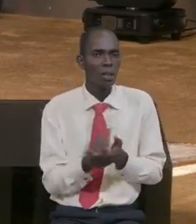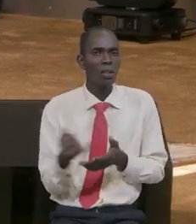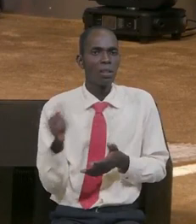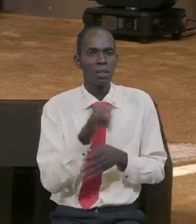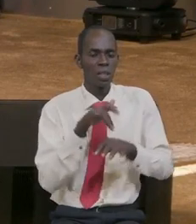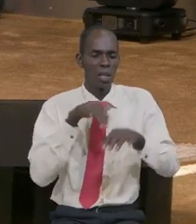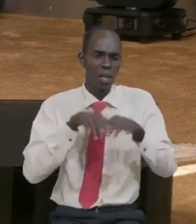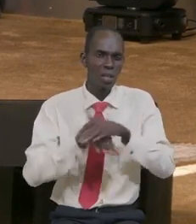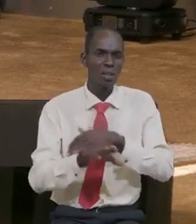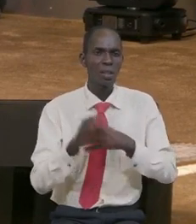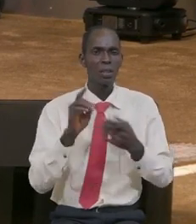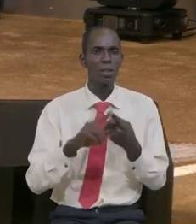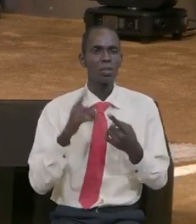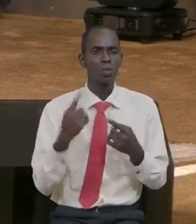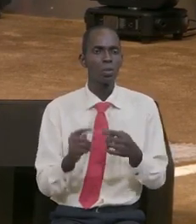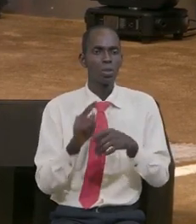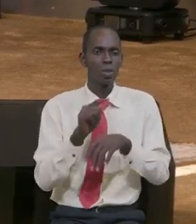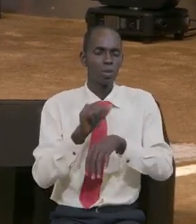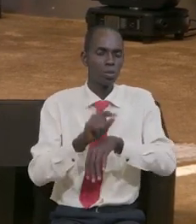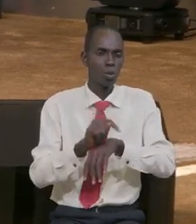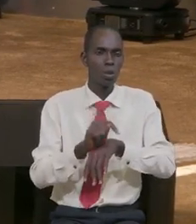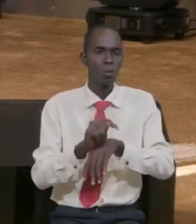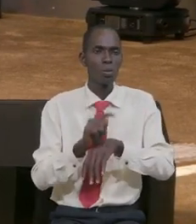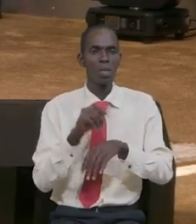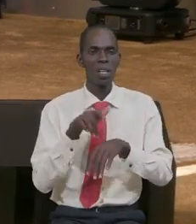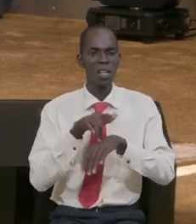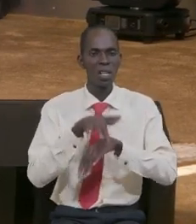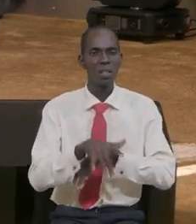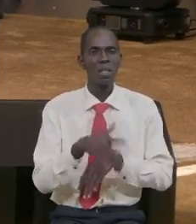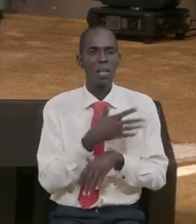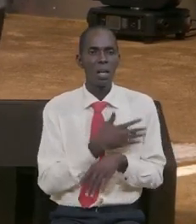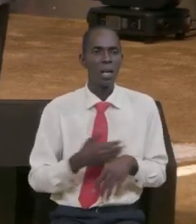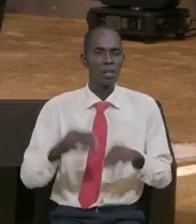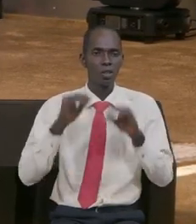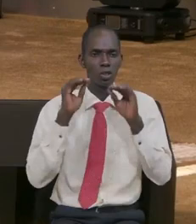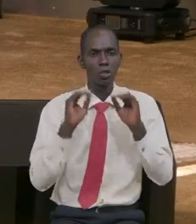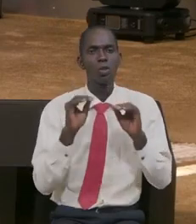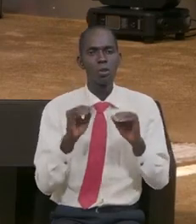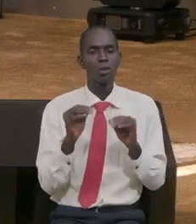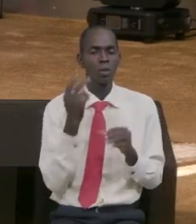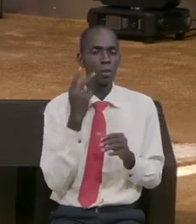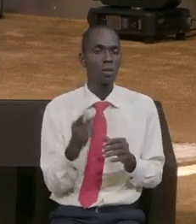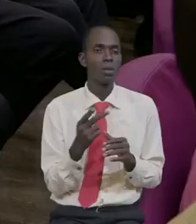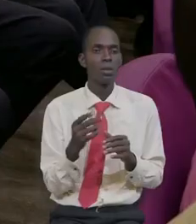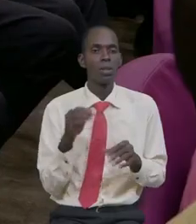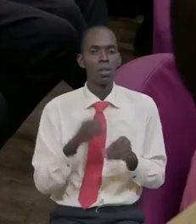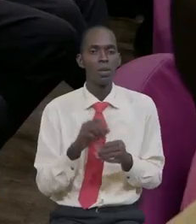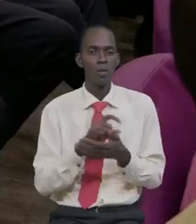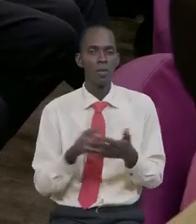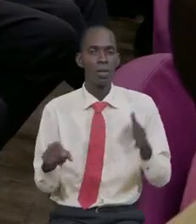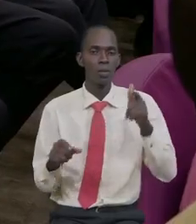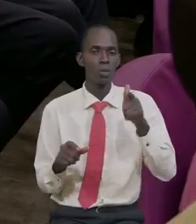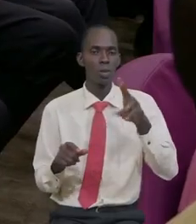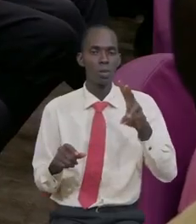early in the morning and they taught the word of God. Let's look at chapter 26,